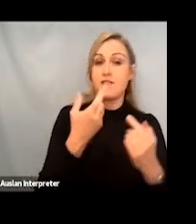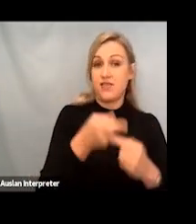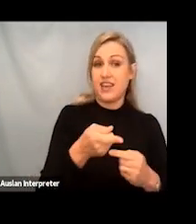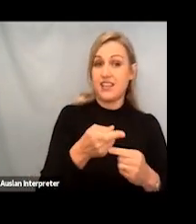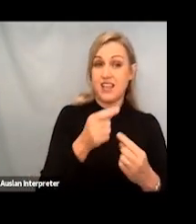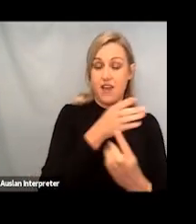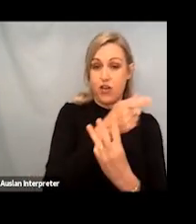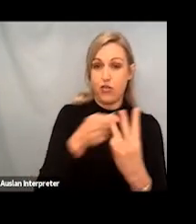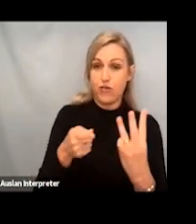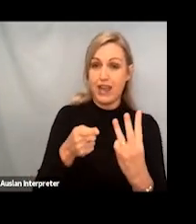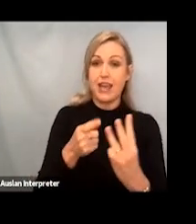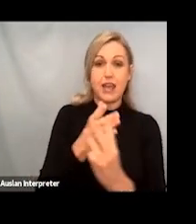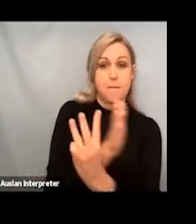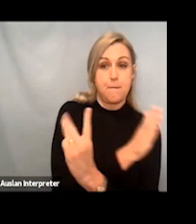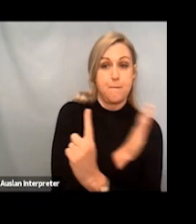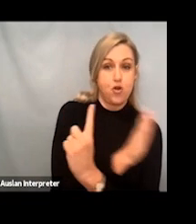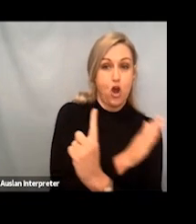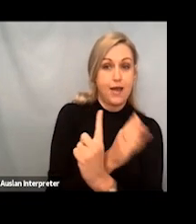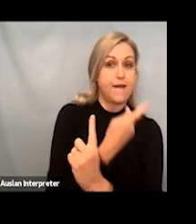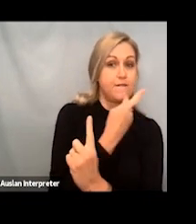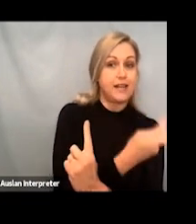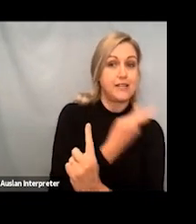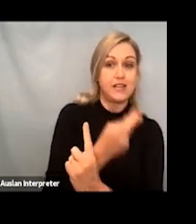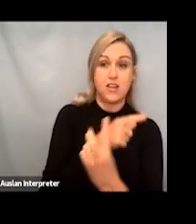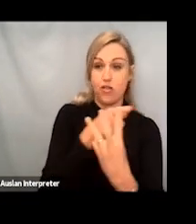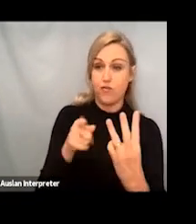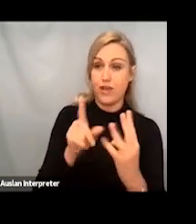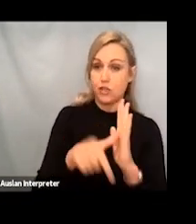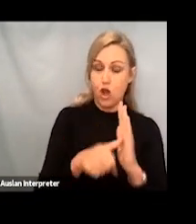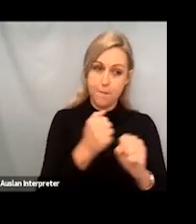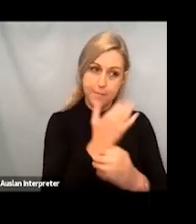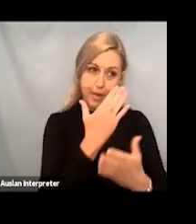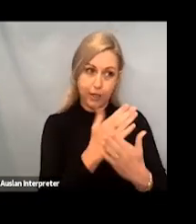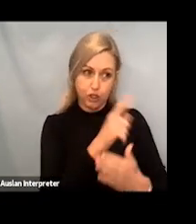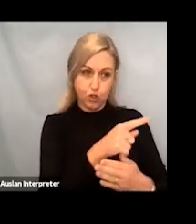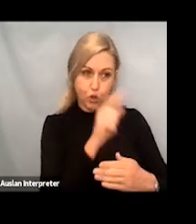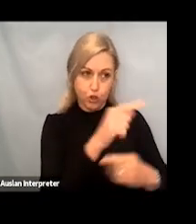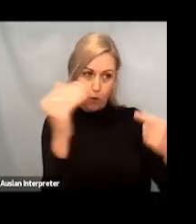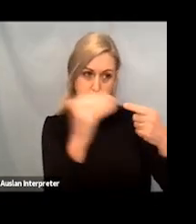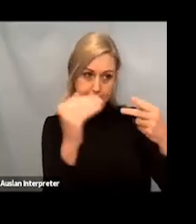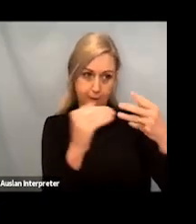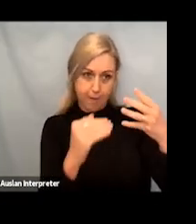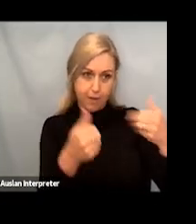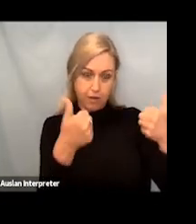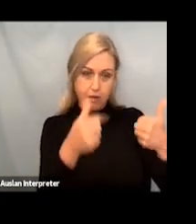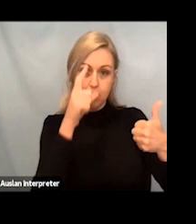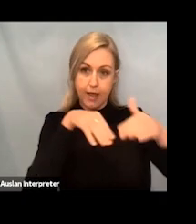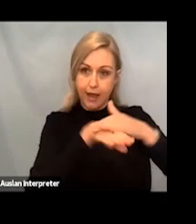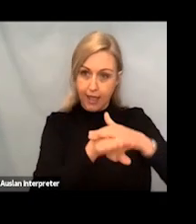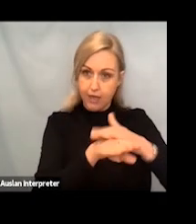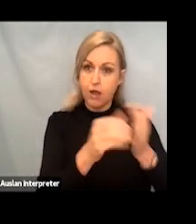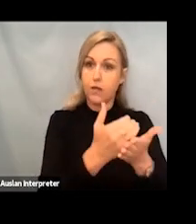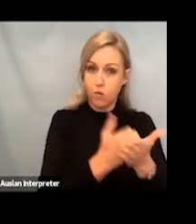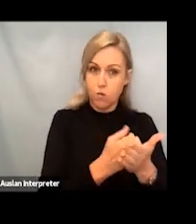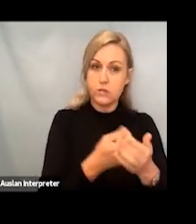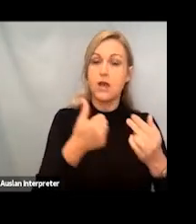screening visits to make sure that we've really met the eligibility criteria. Then we do a qualitative